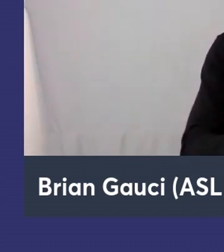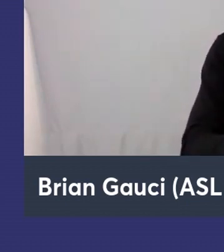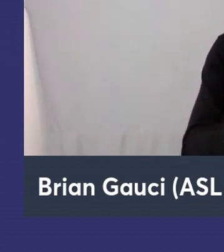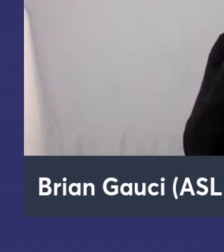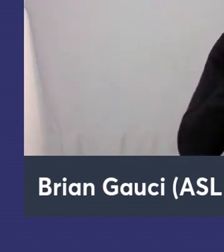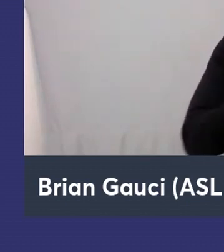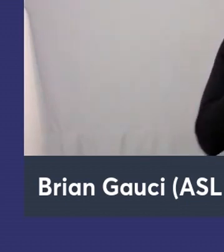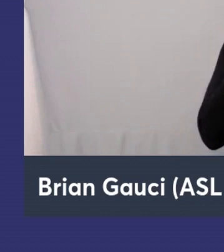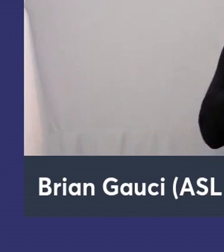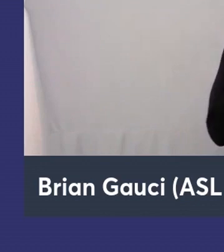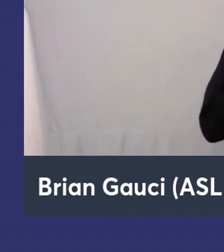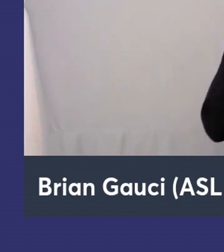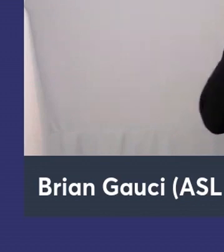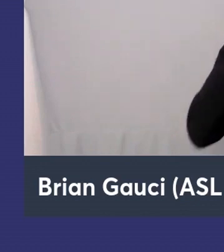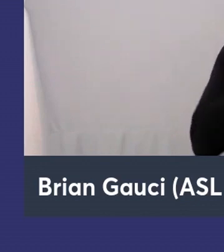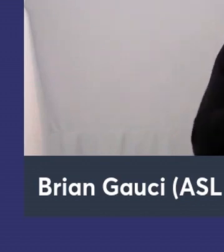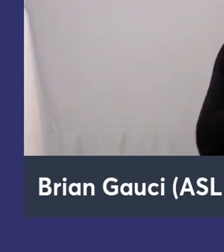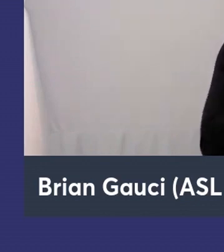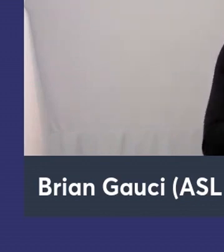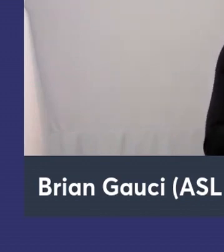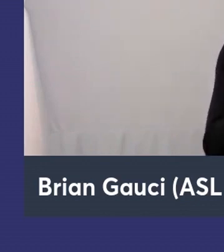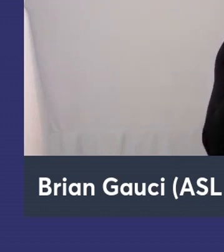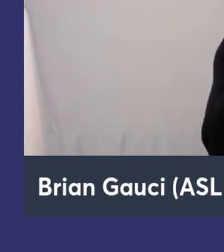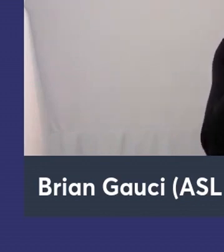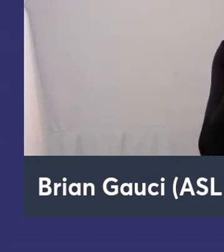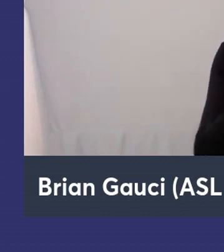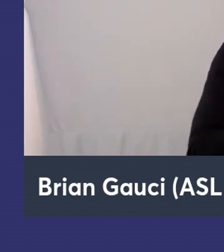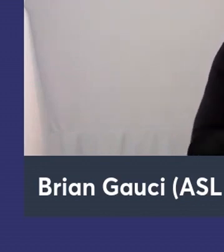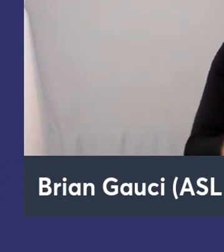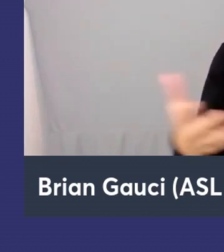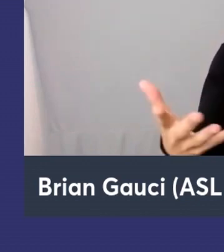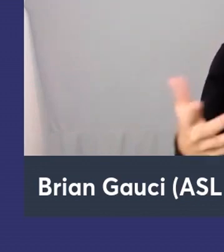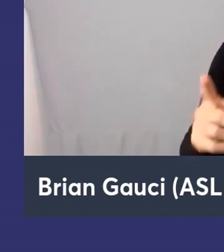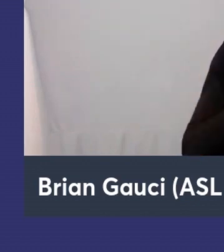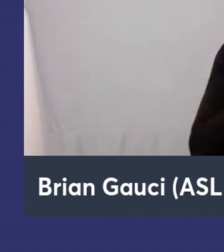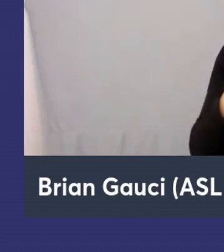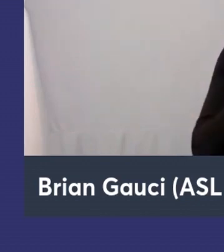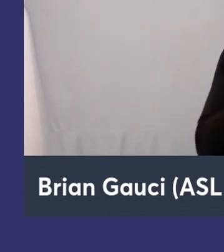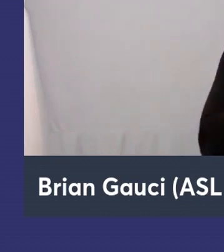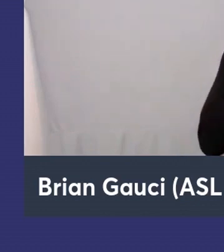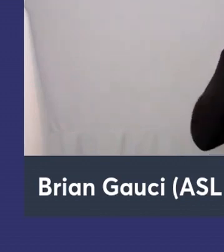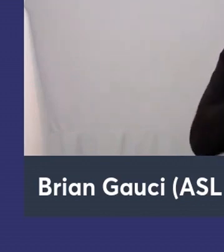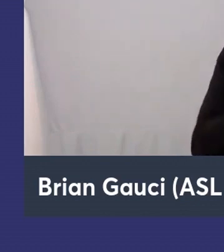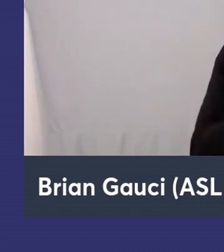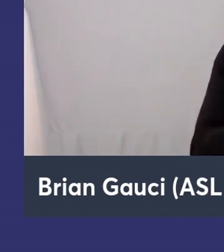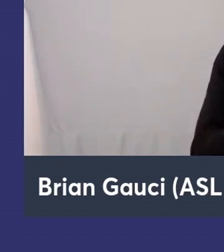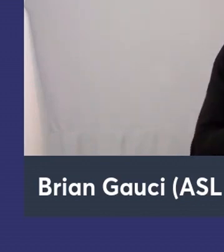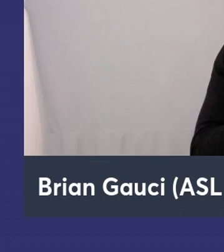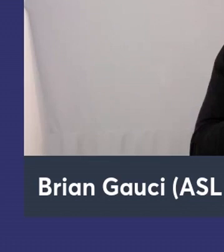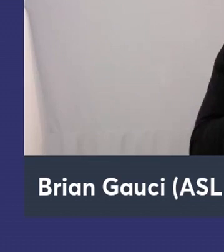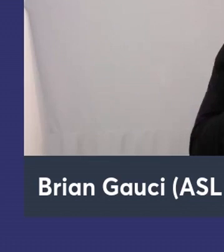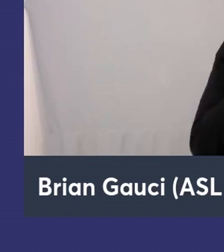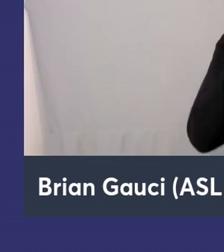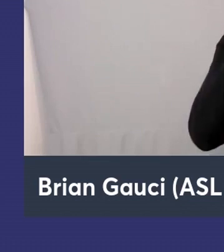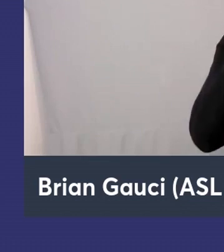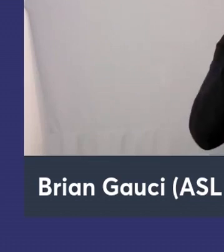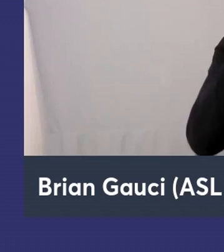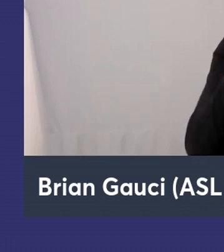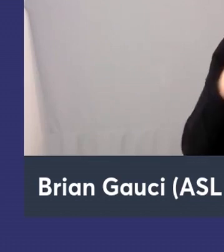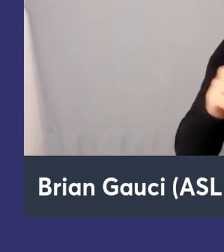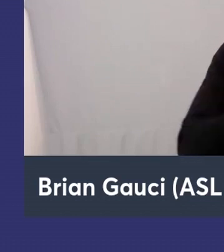you actually don't understand it enough. Yes. And then gradually that line starts coming back up, but